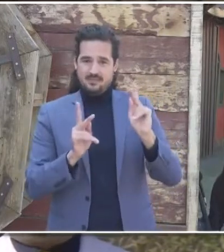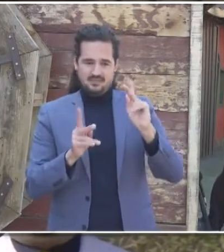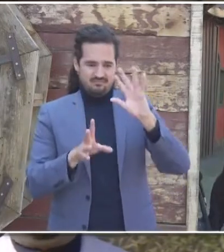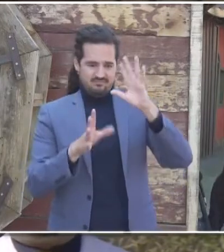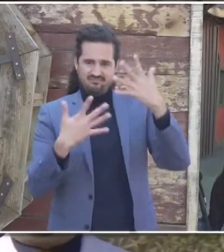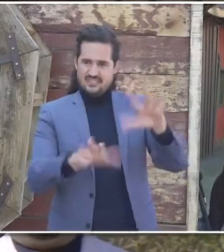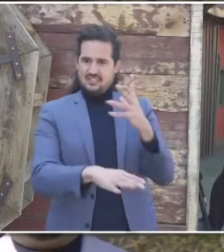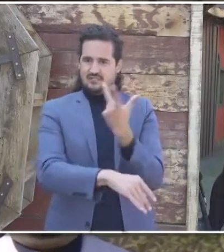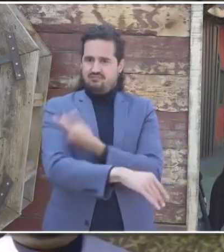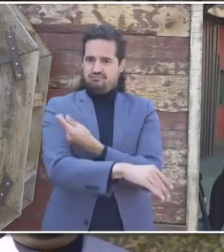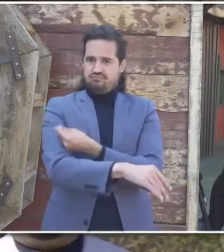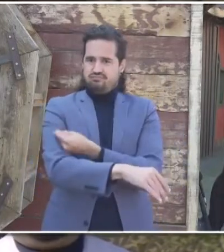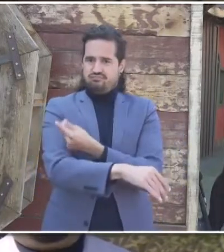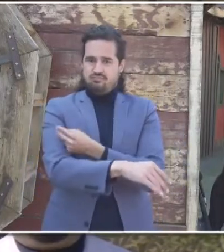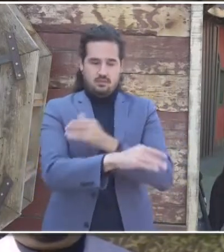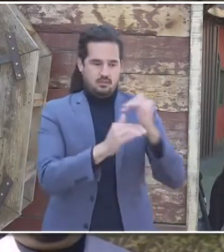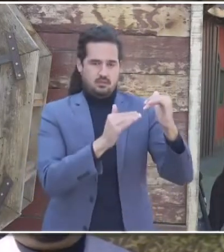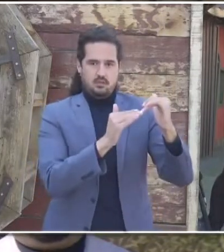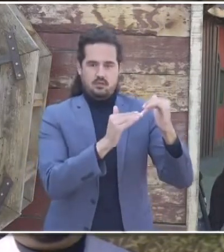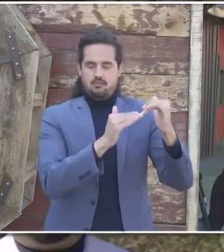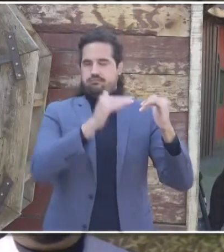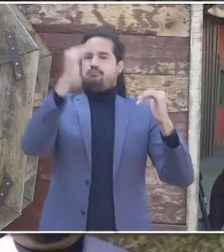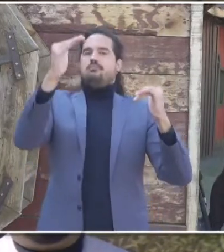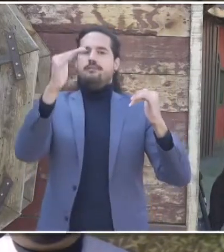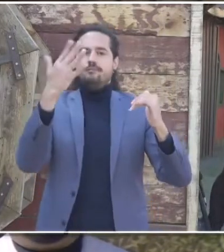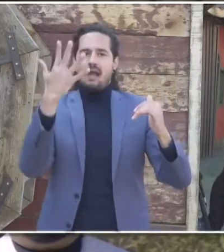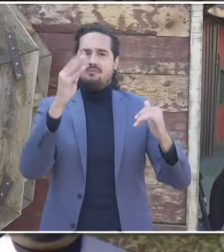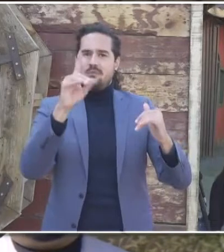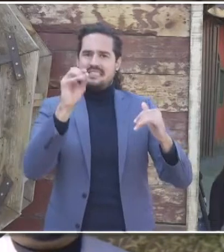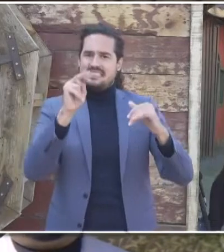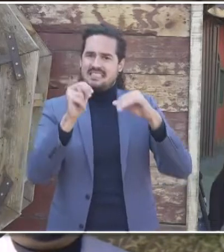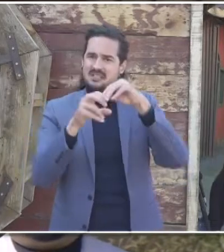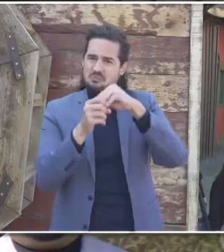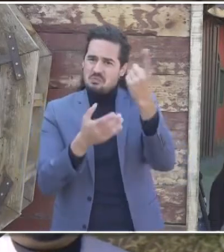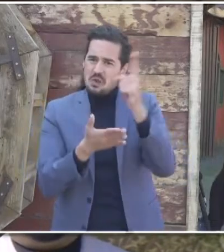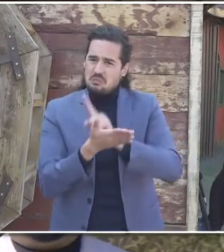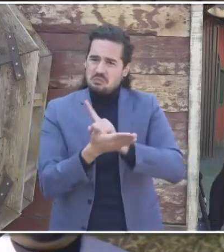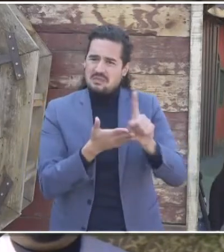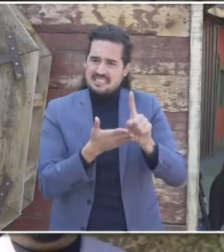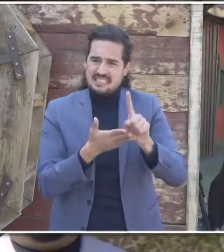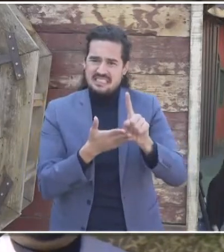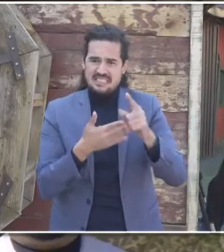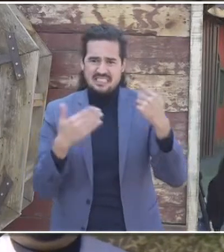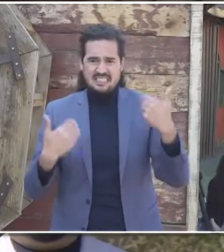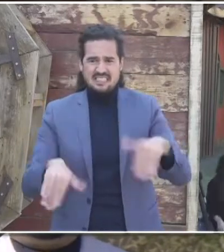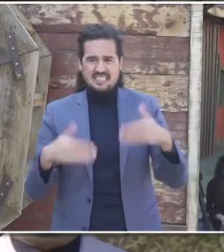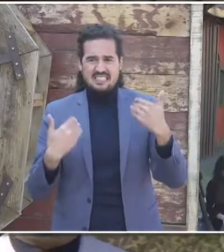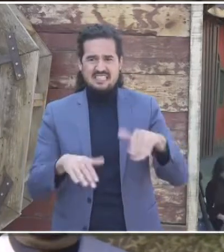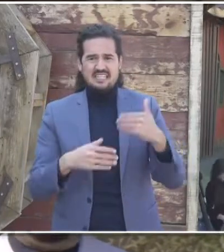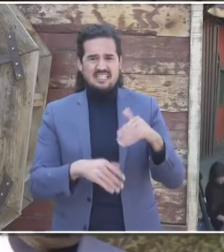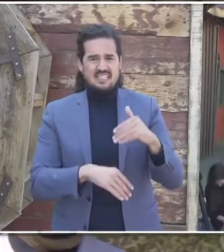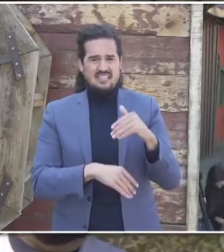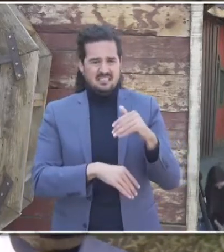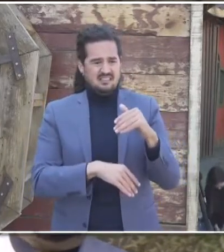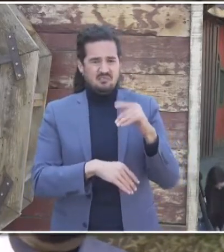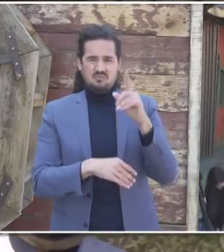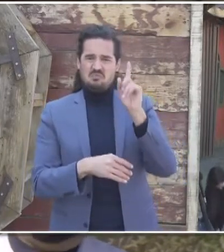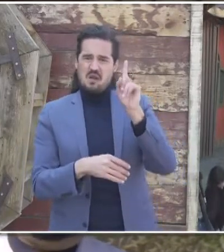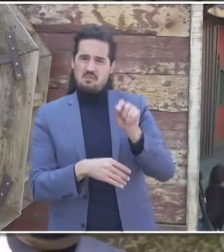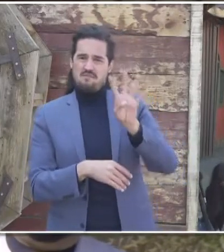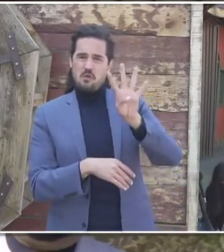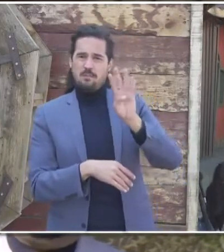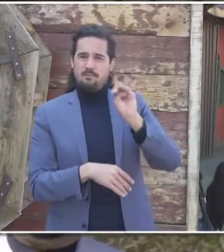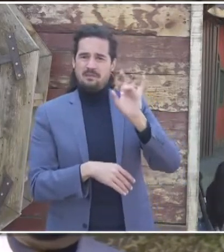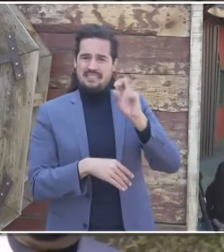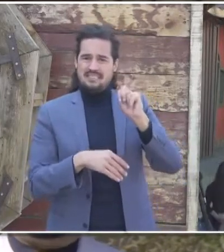million. It took us about 7 days to go from 3 to 4 million. You get a sense of the progress that is being made, this